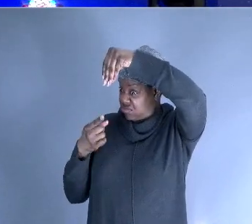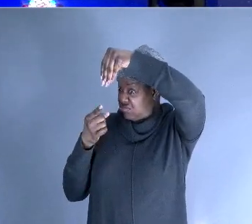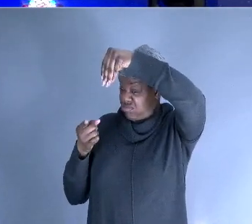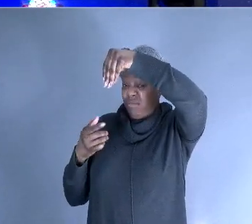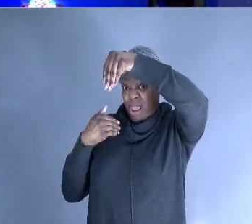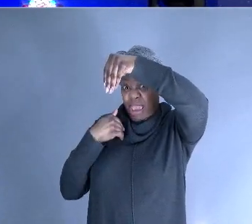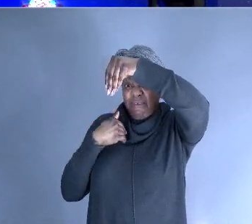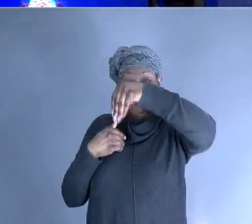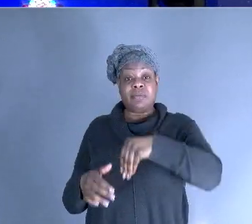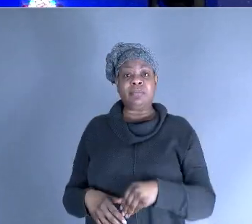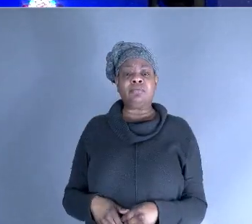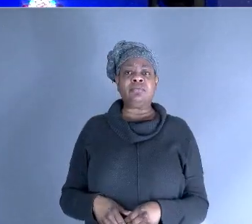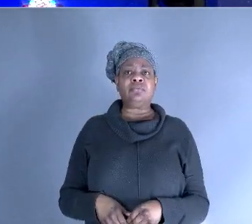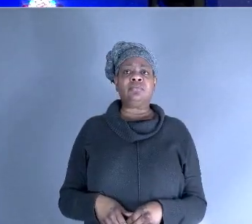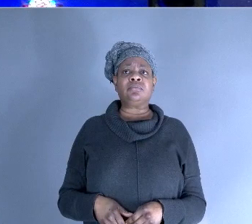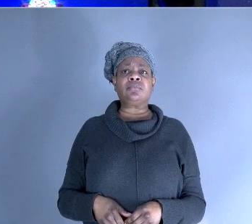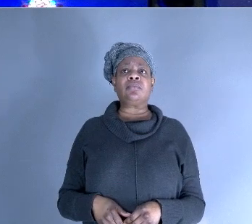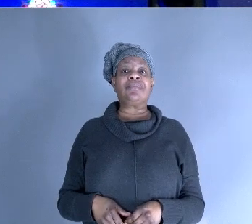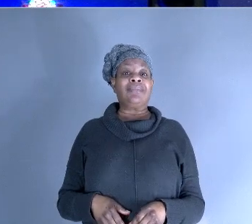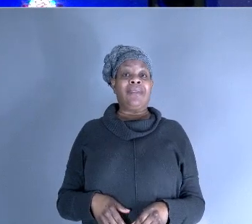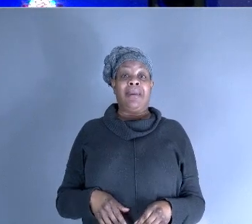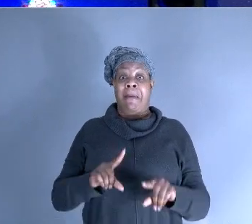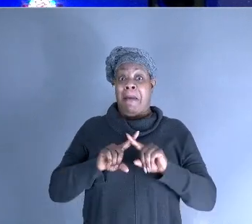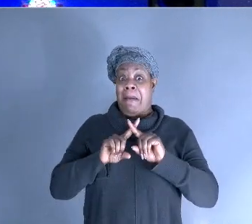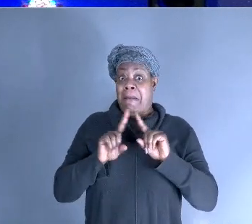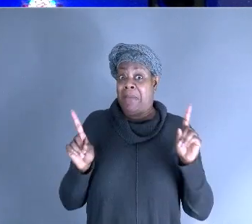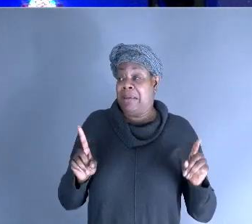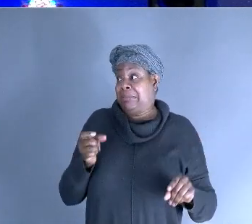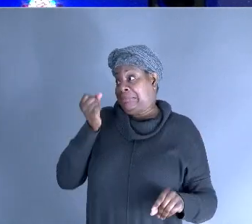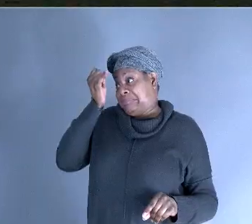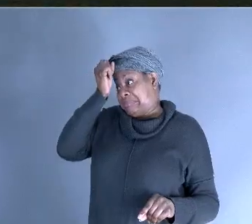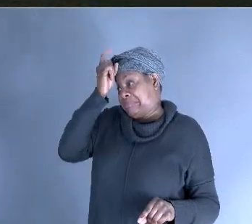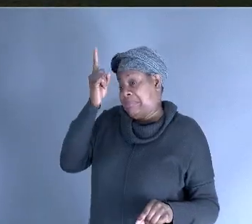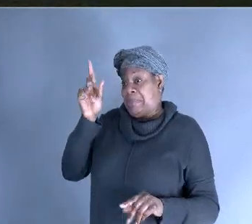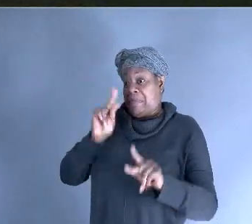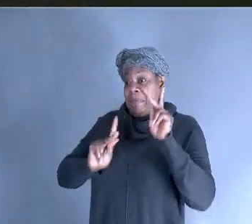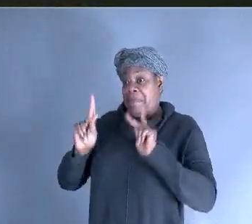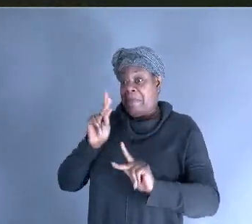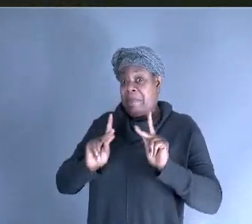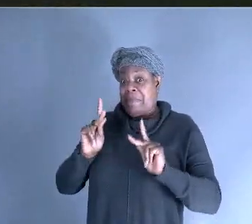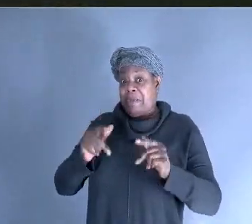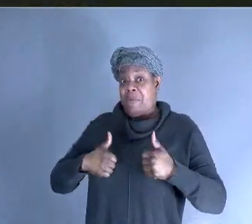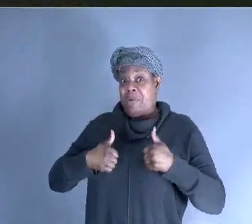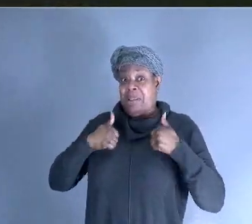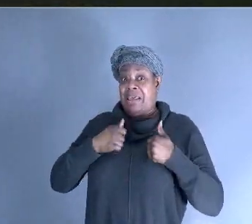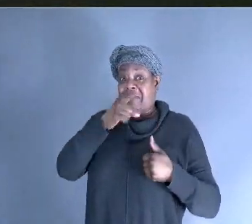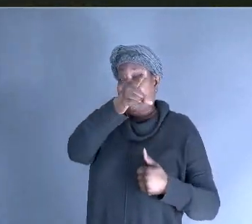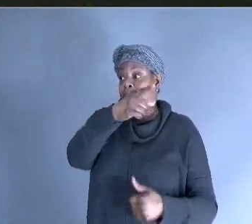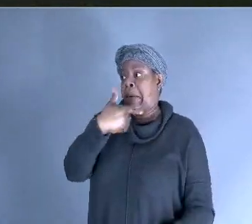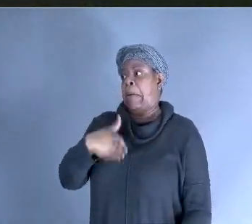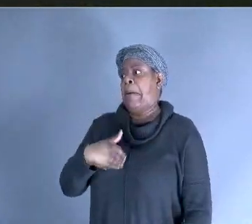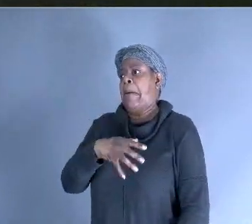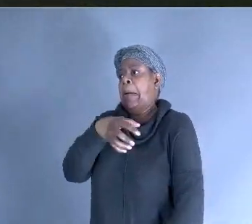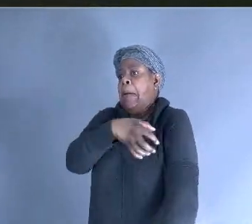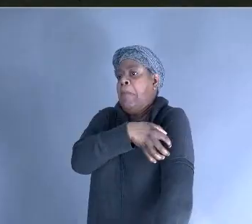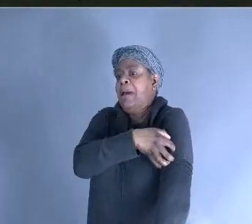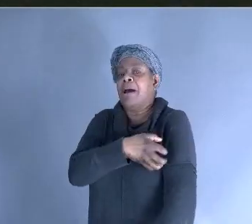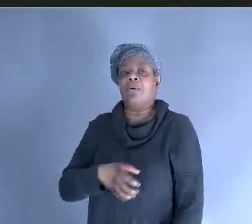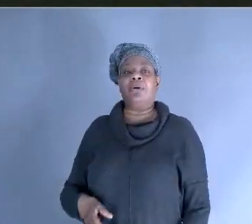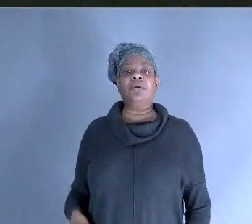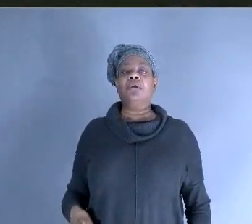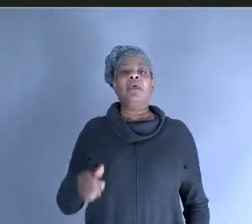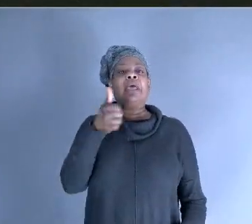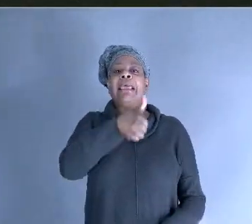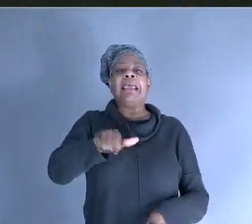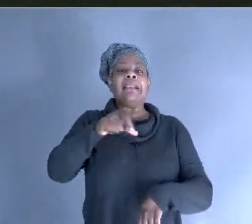But the people who live there are powerful. Whenever you see that word but, you should be thinking about what in the world. It's